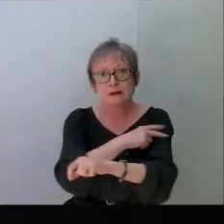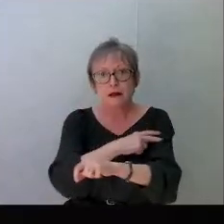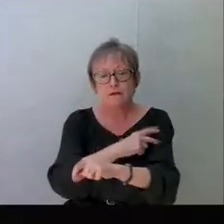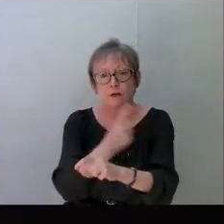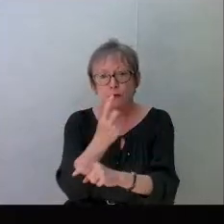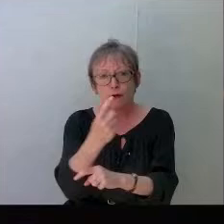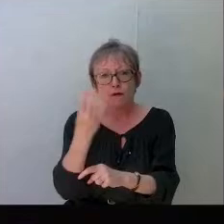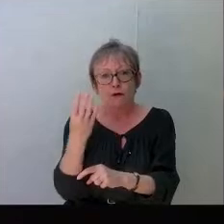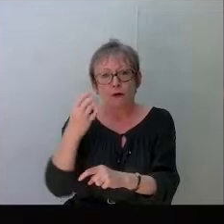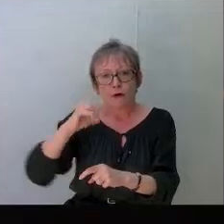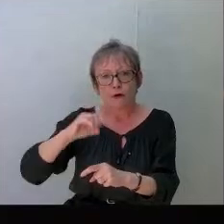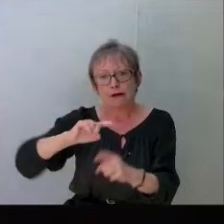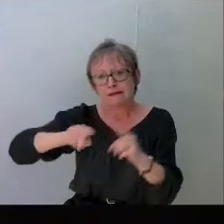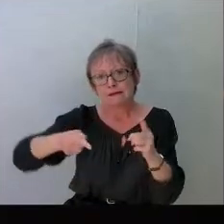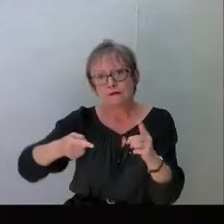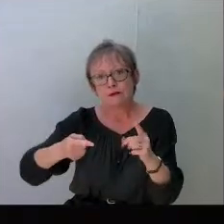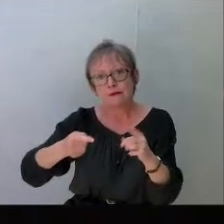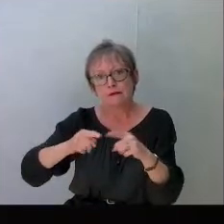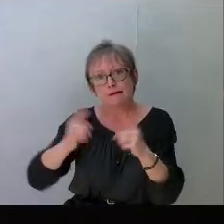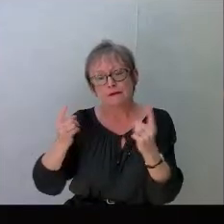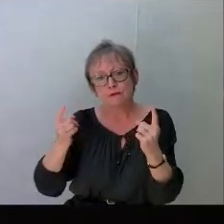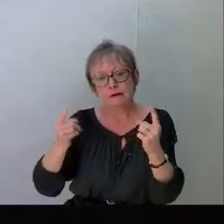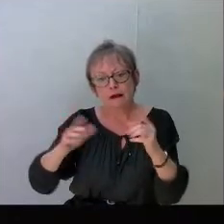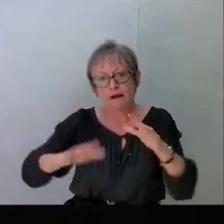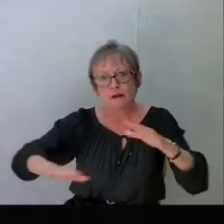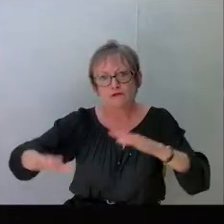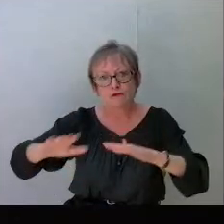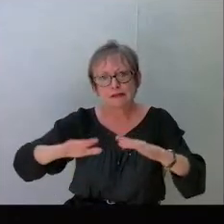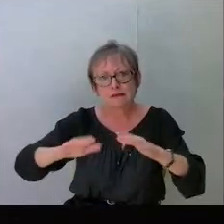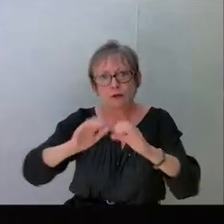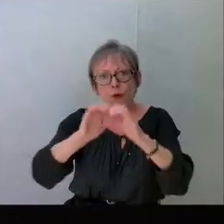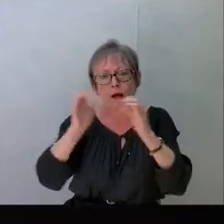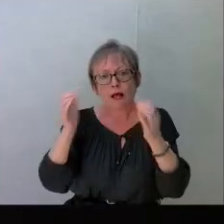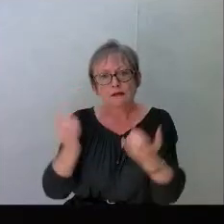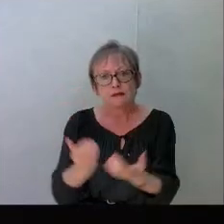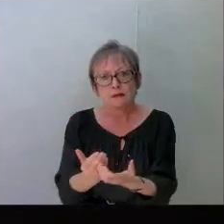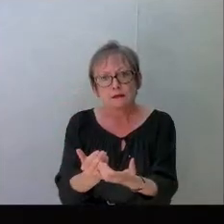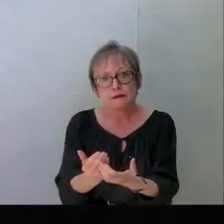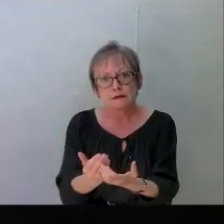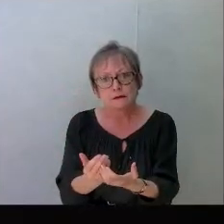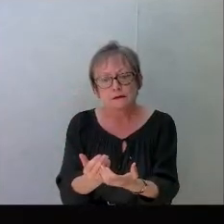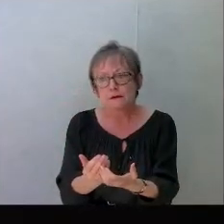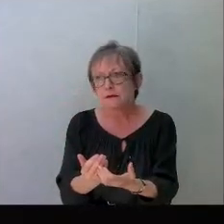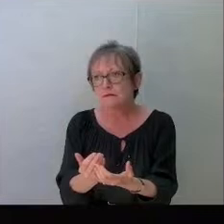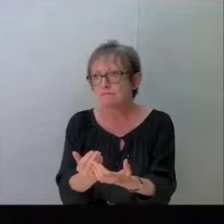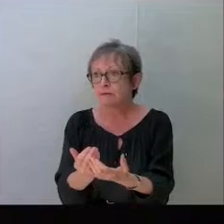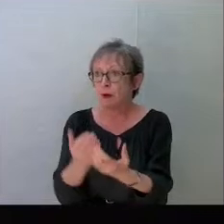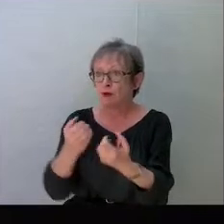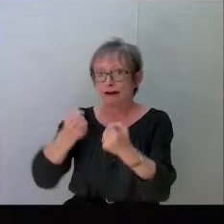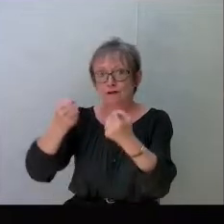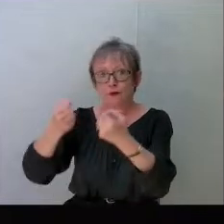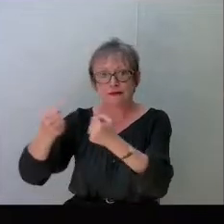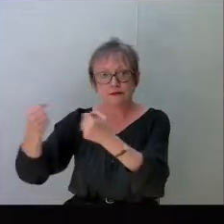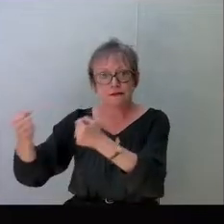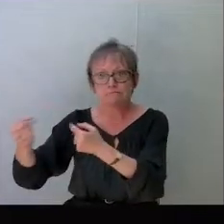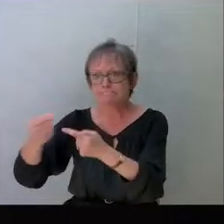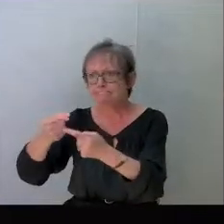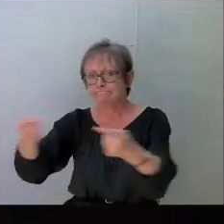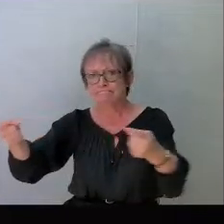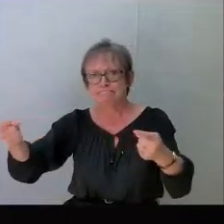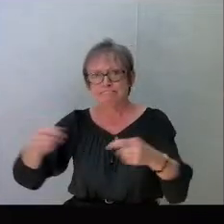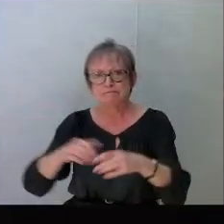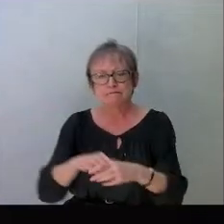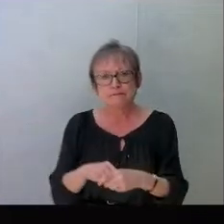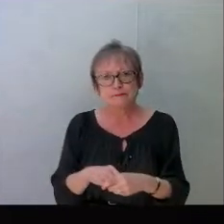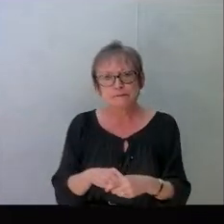different countries across the world. Many of these countries are represented in the graduates I see before me. And